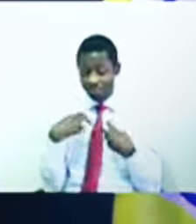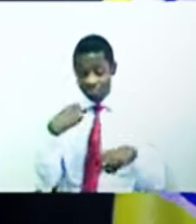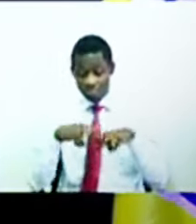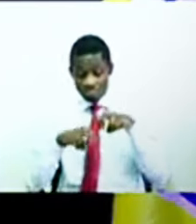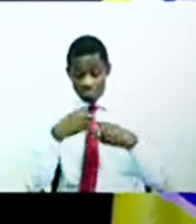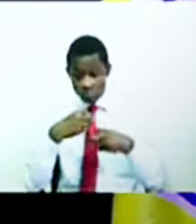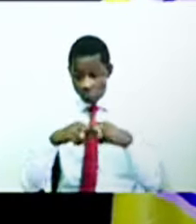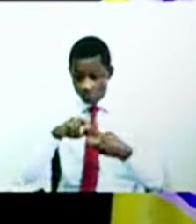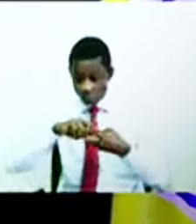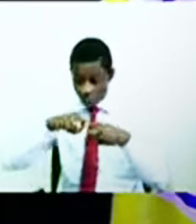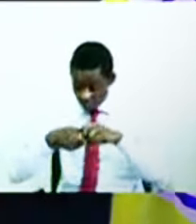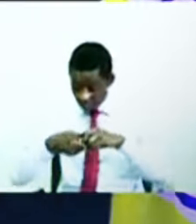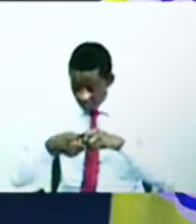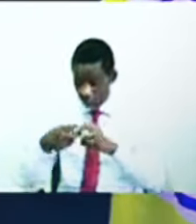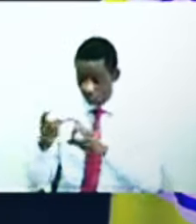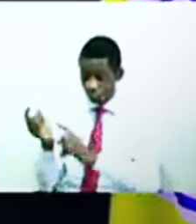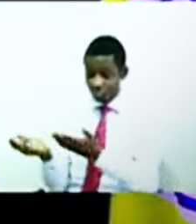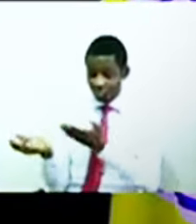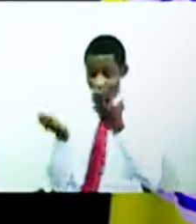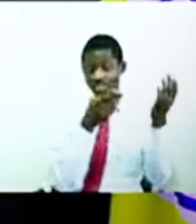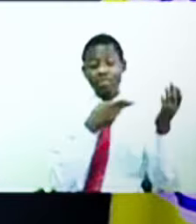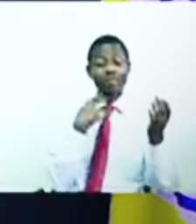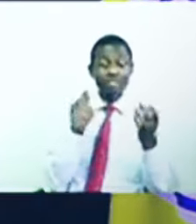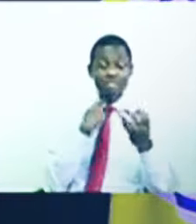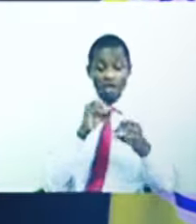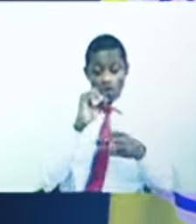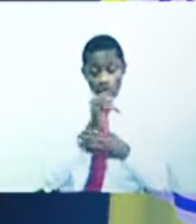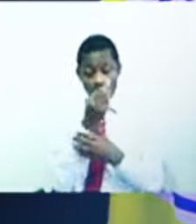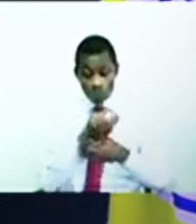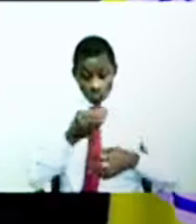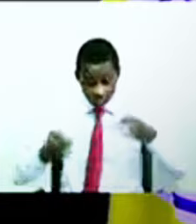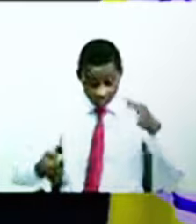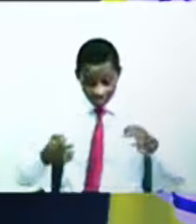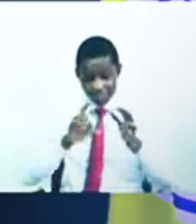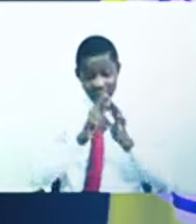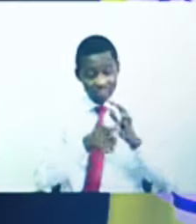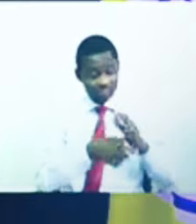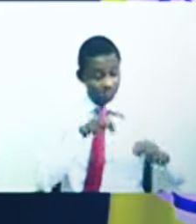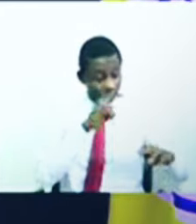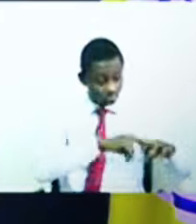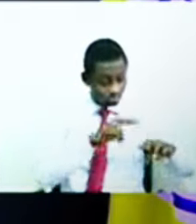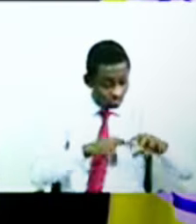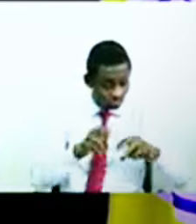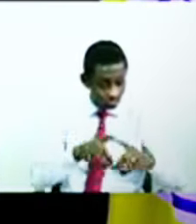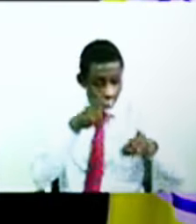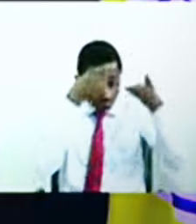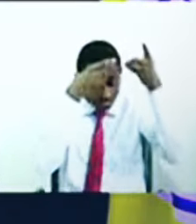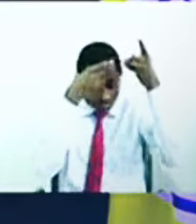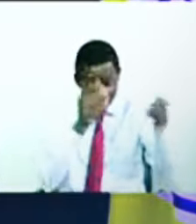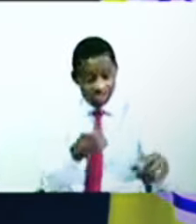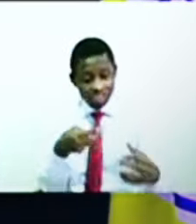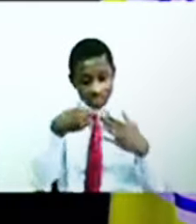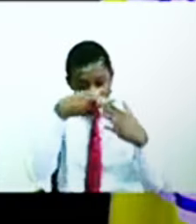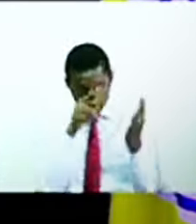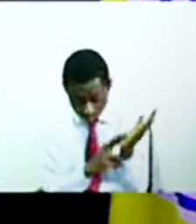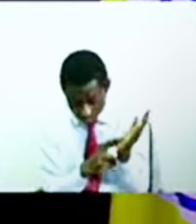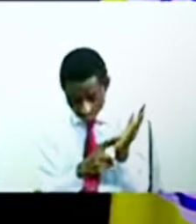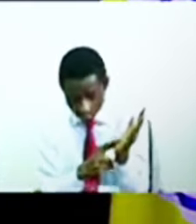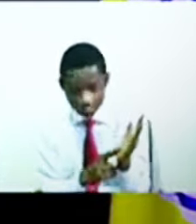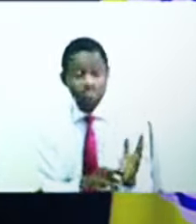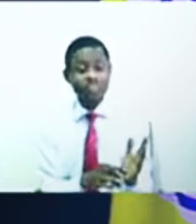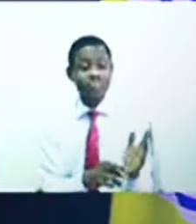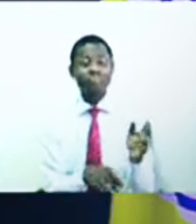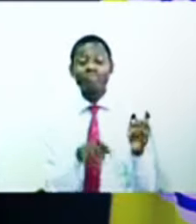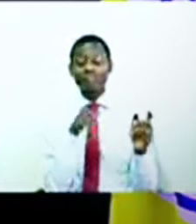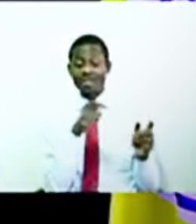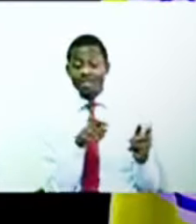or the judge. Once they have given the verdict, says that if anyone wants to turn the verdict, that